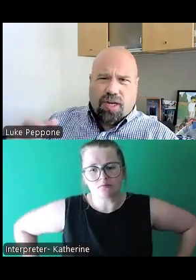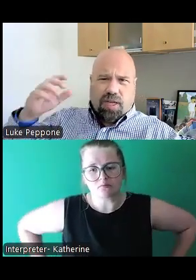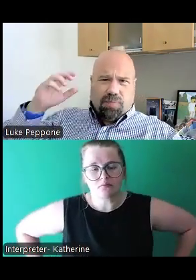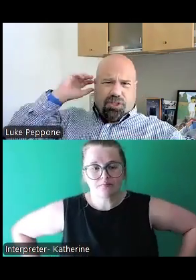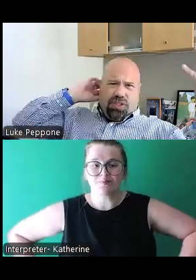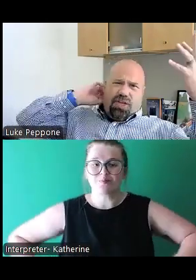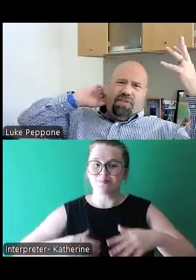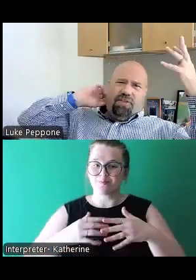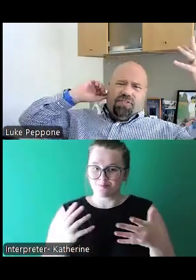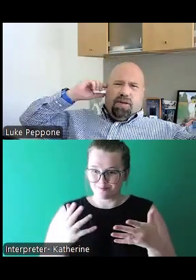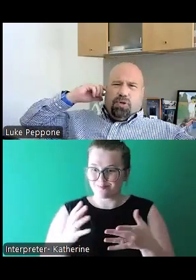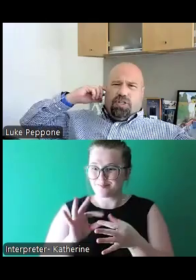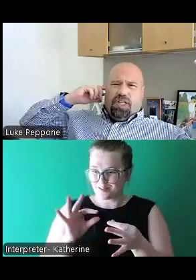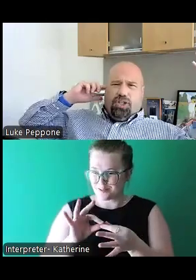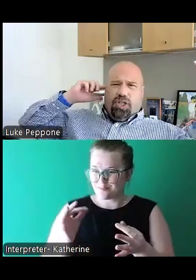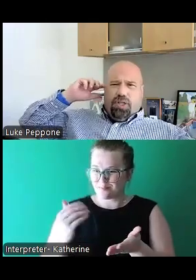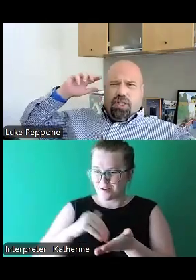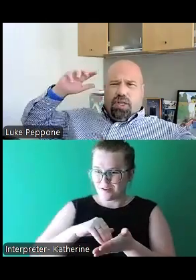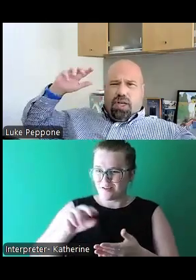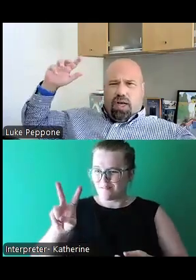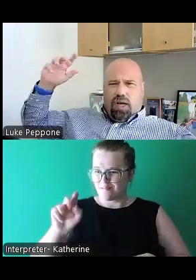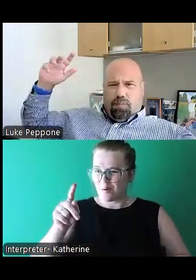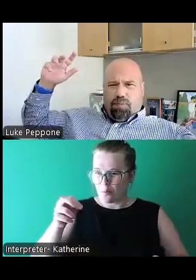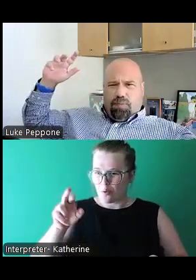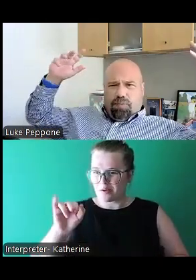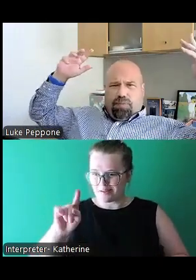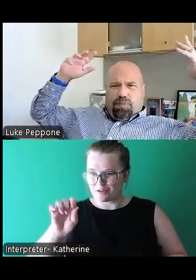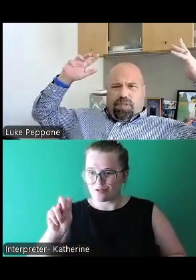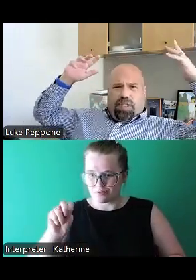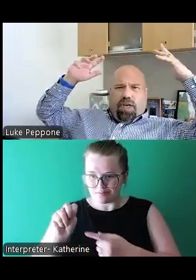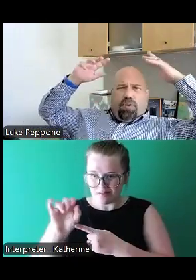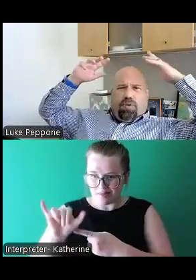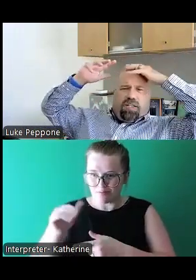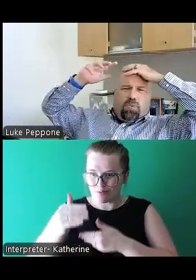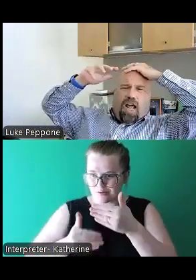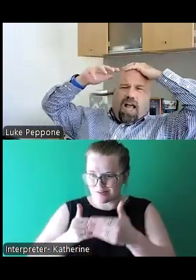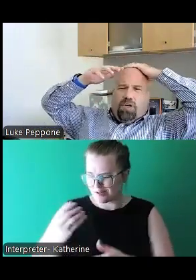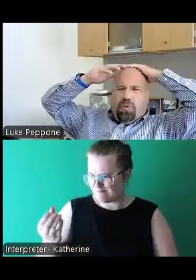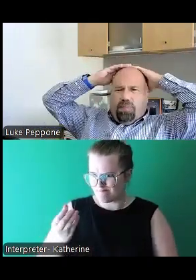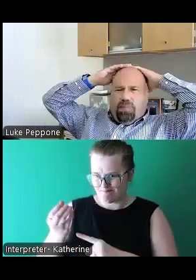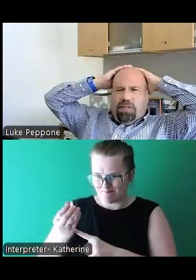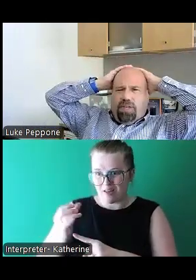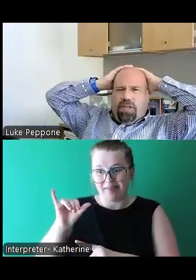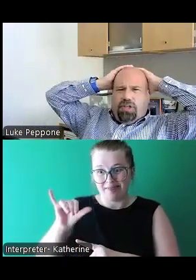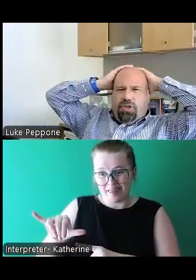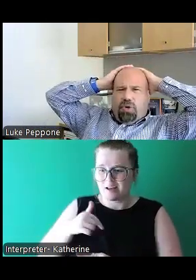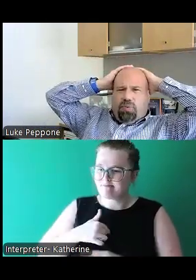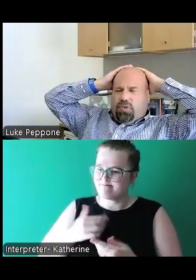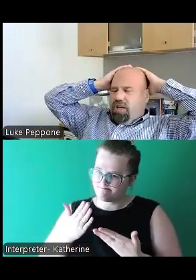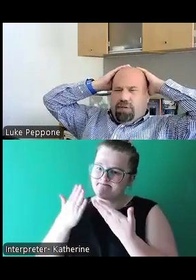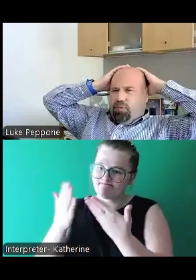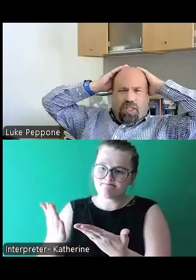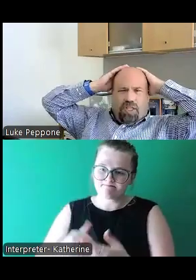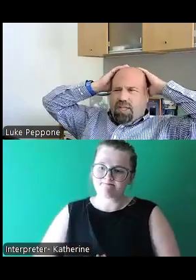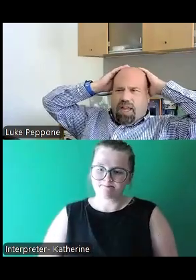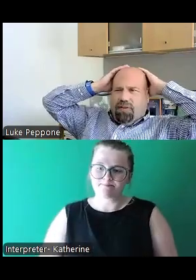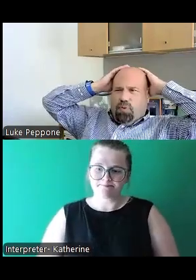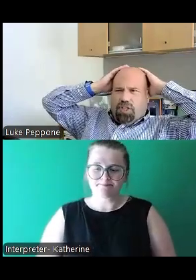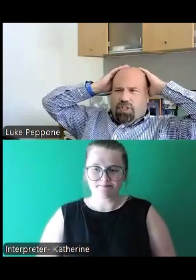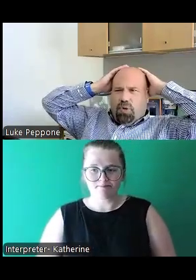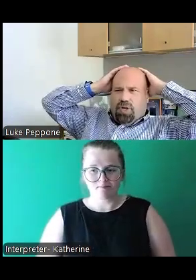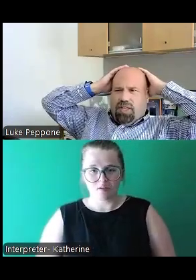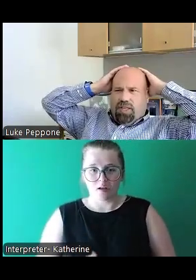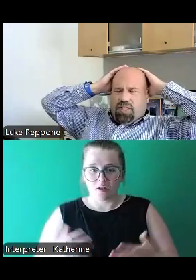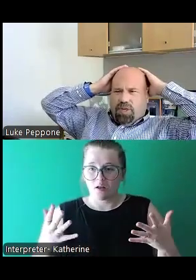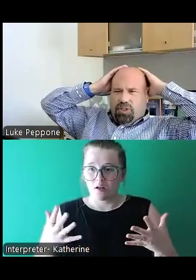So as I mentioned, you have this vaporization. Um, that's what I would recommend. You don't really ever